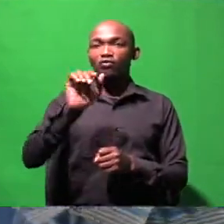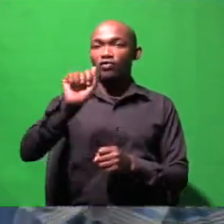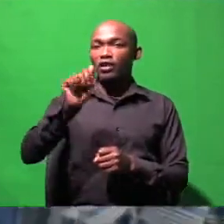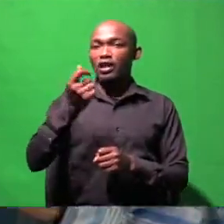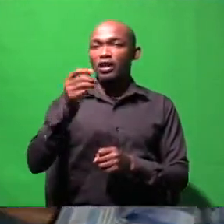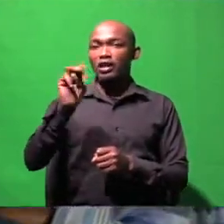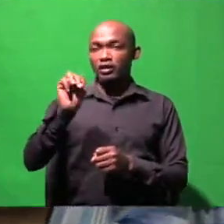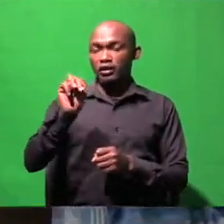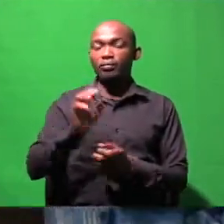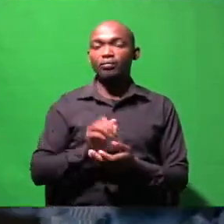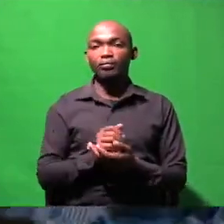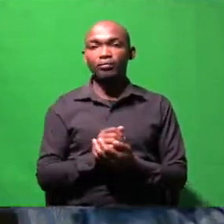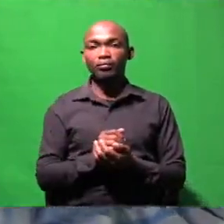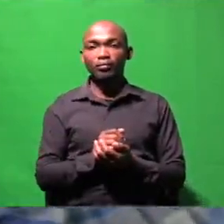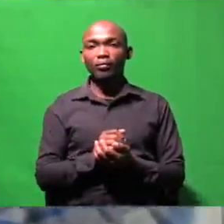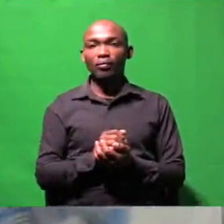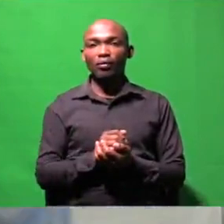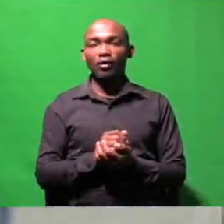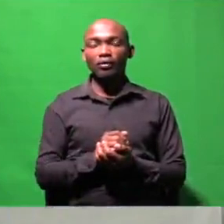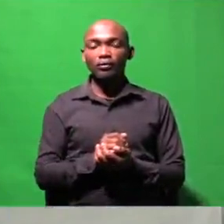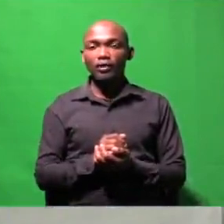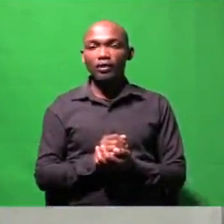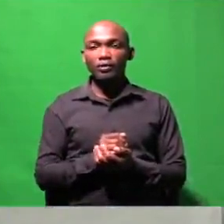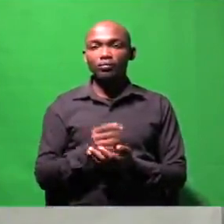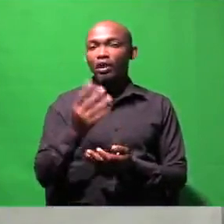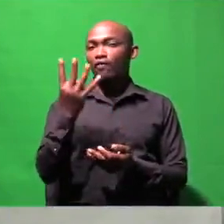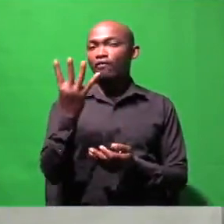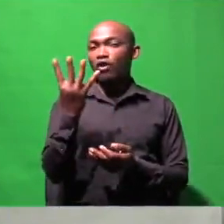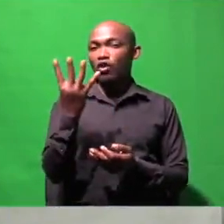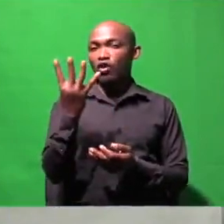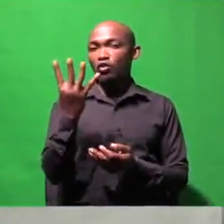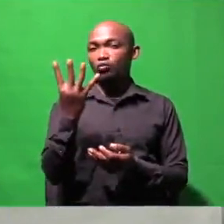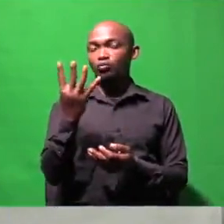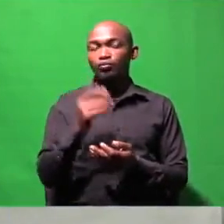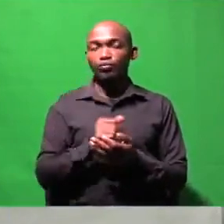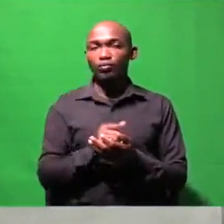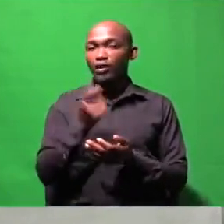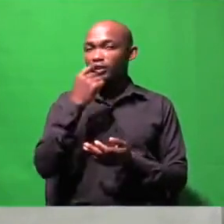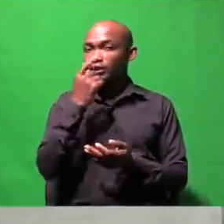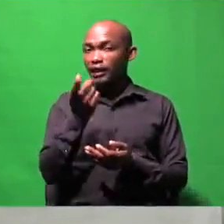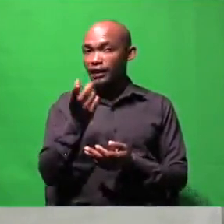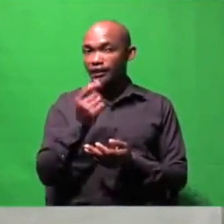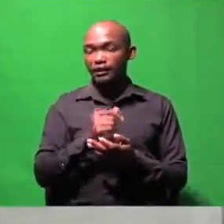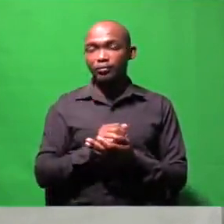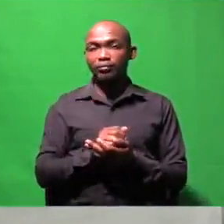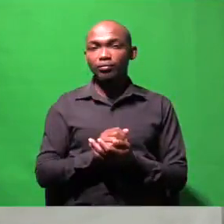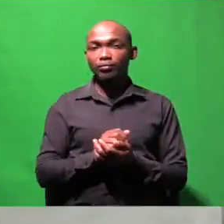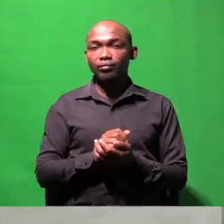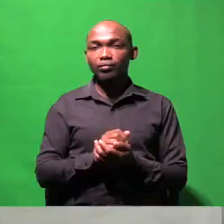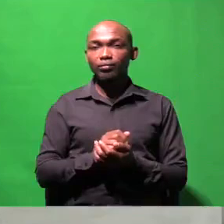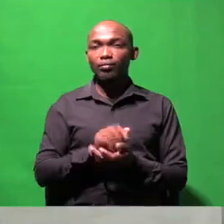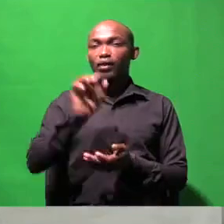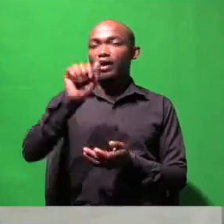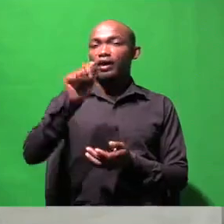type of atom. Postulate 4 says atom of an